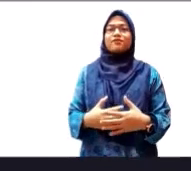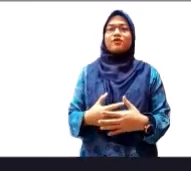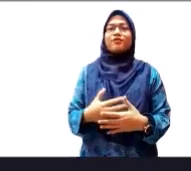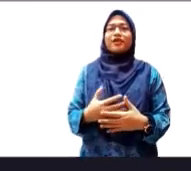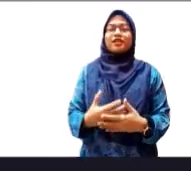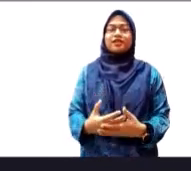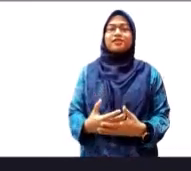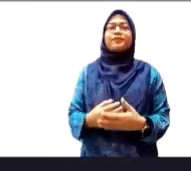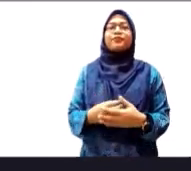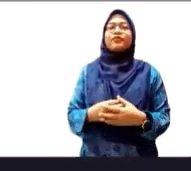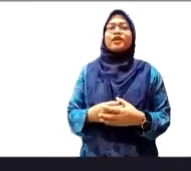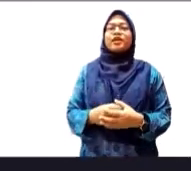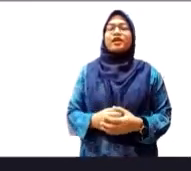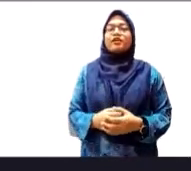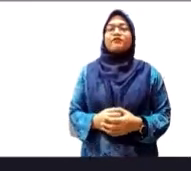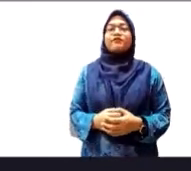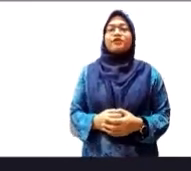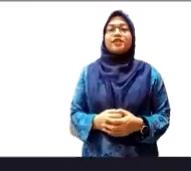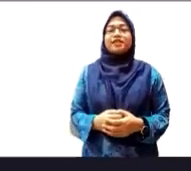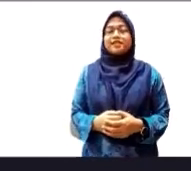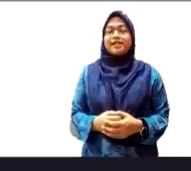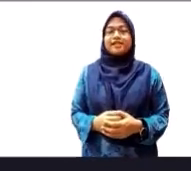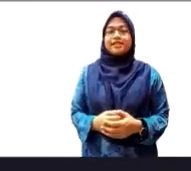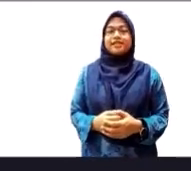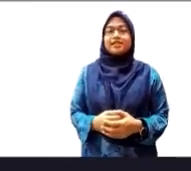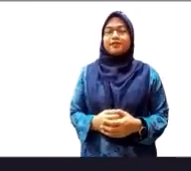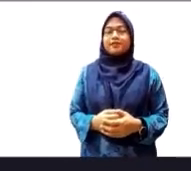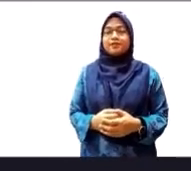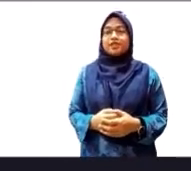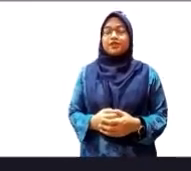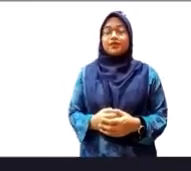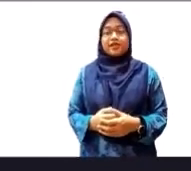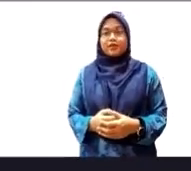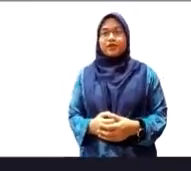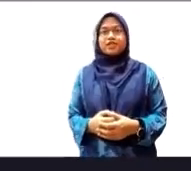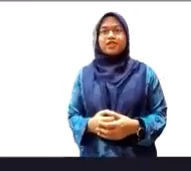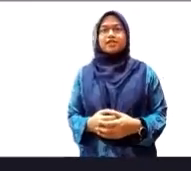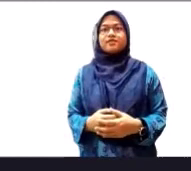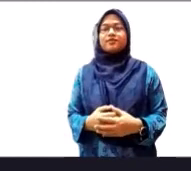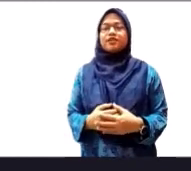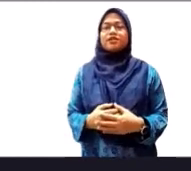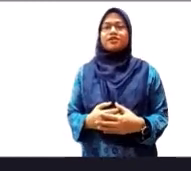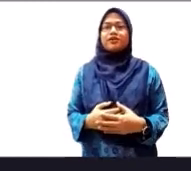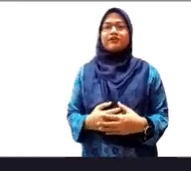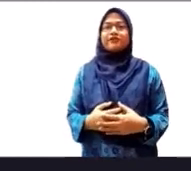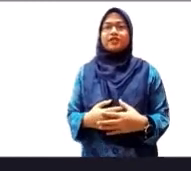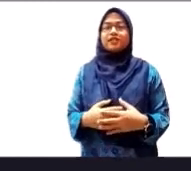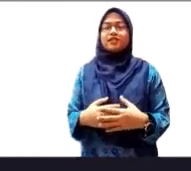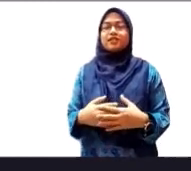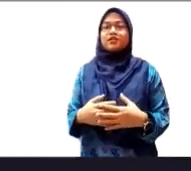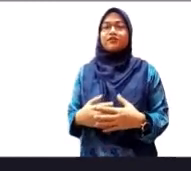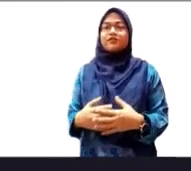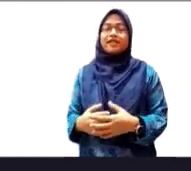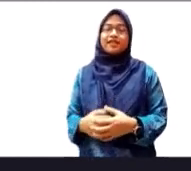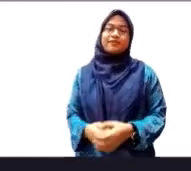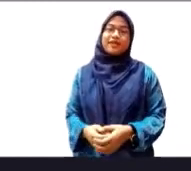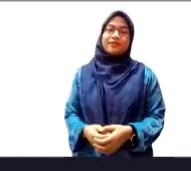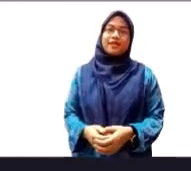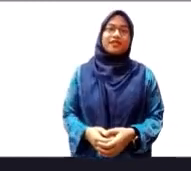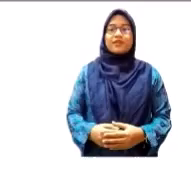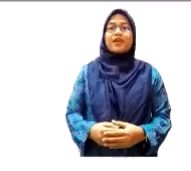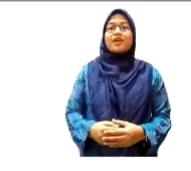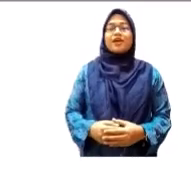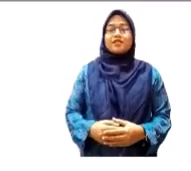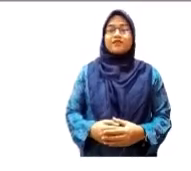it is more practical. And for data collection, I'm using online questionnaires because of the COVID-19